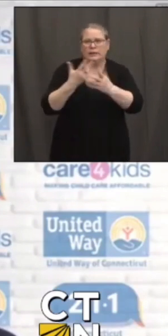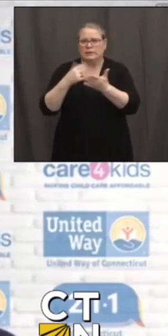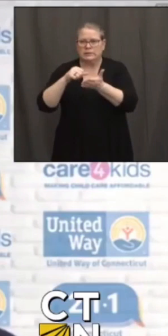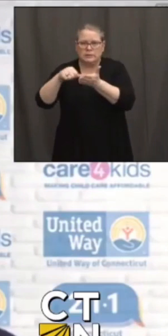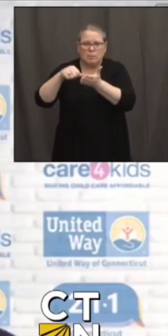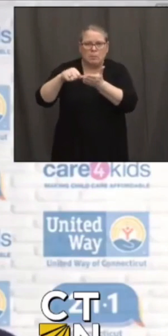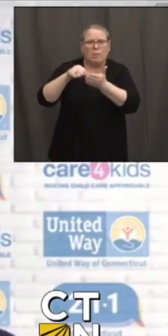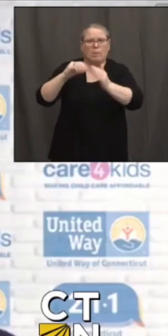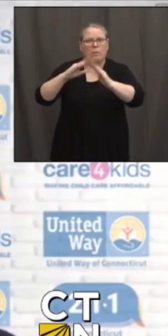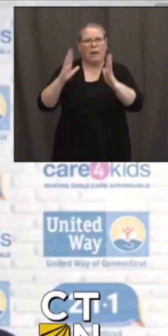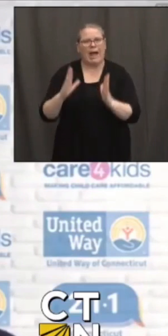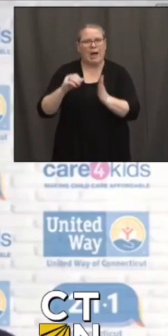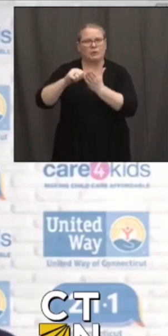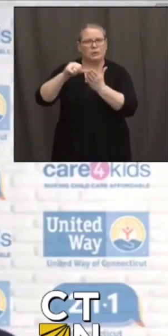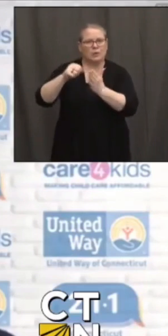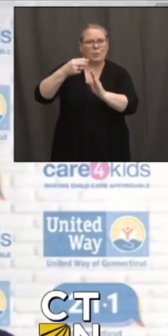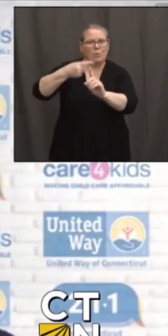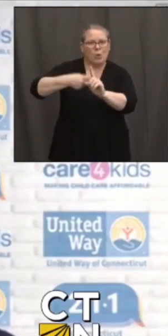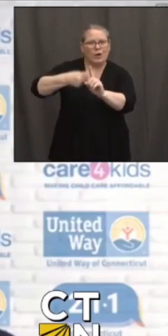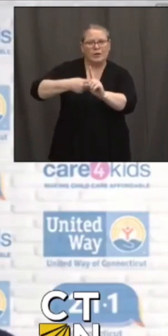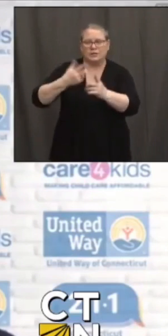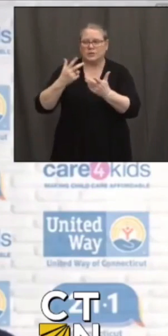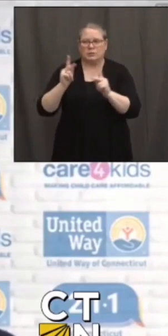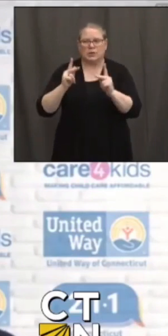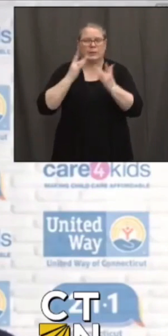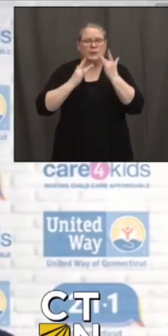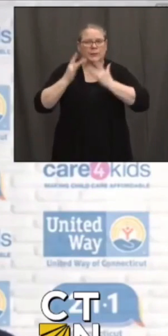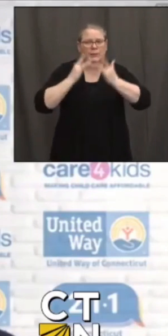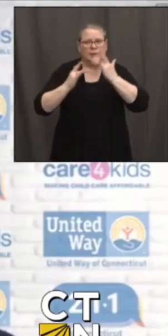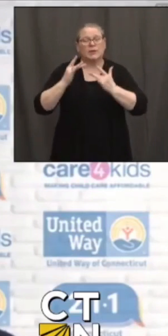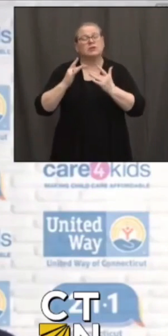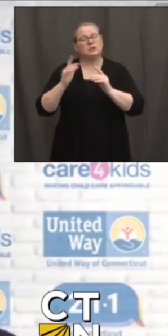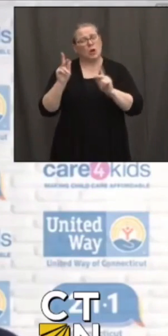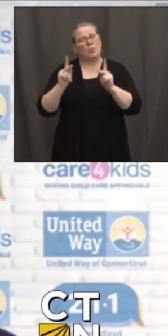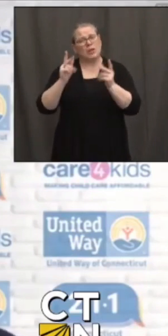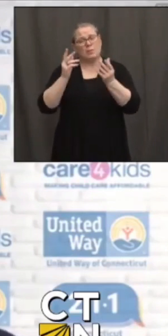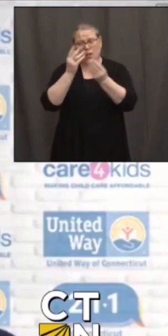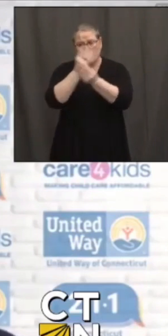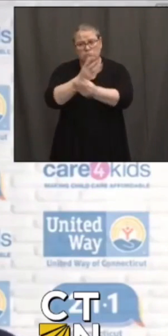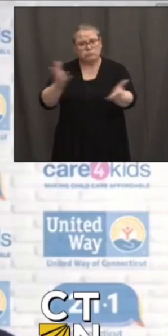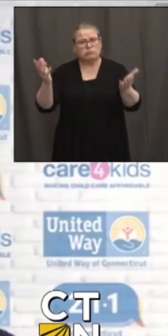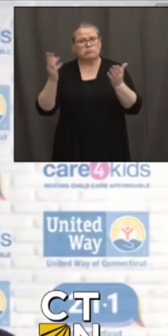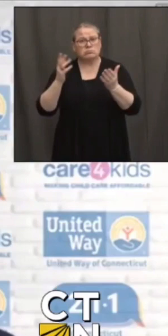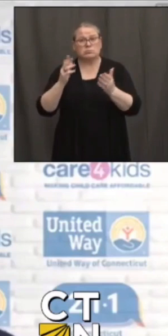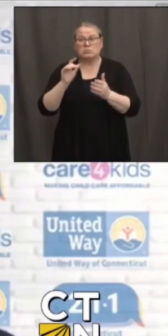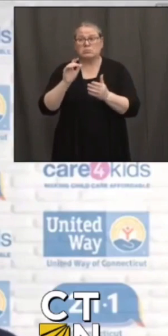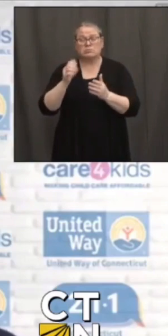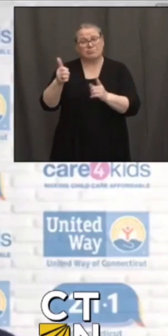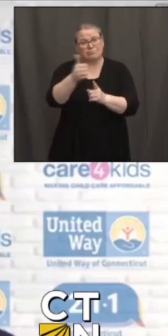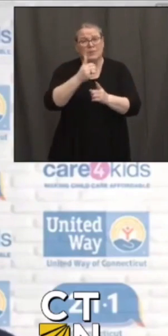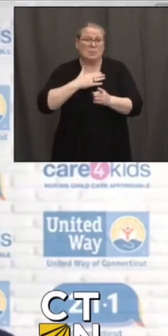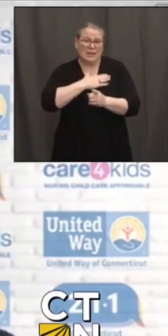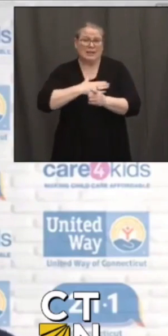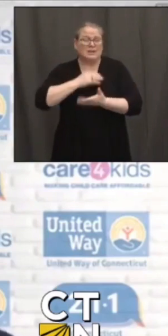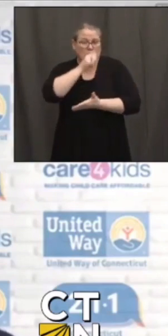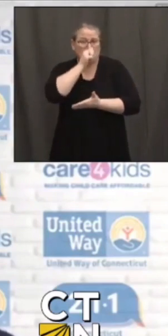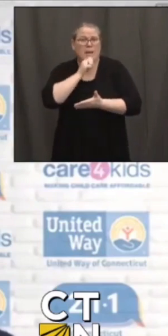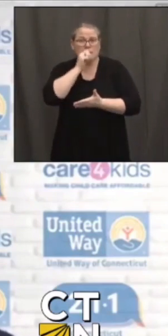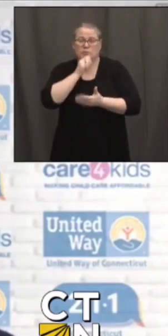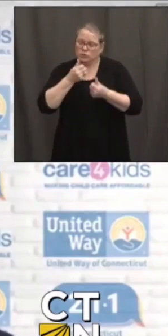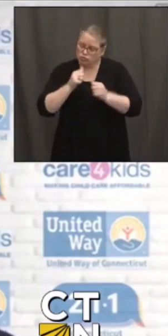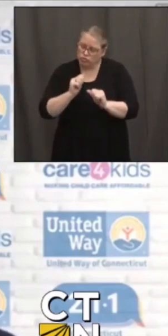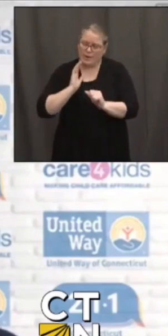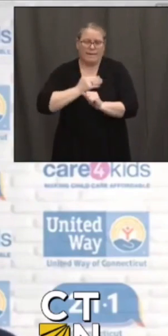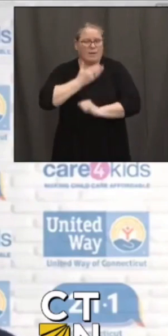So, we just really want to ask of folks out in the public to have some patience as we try and do our